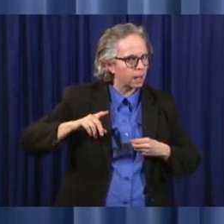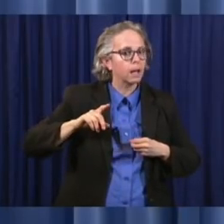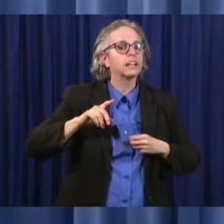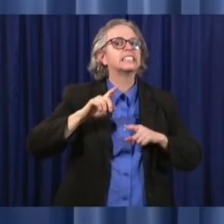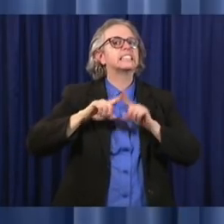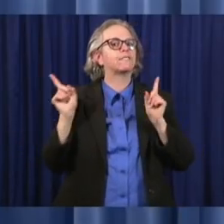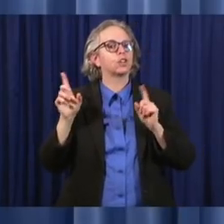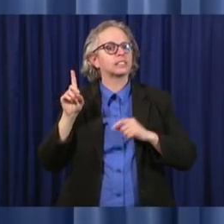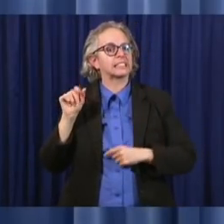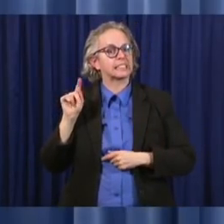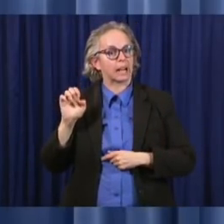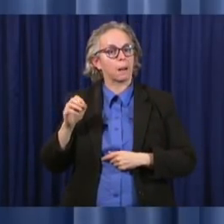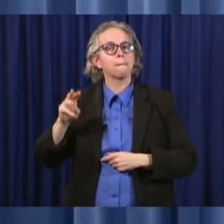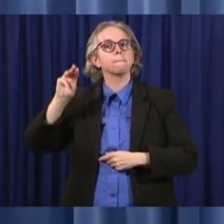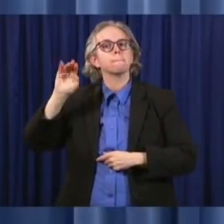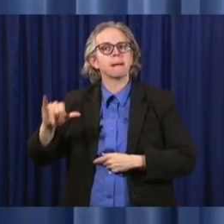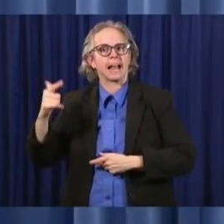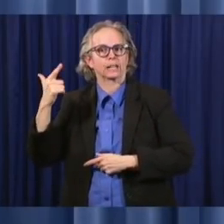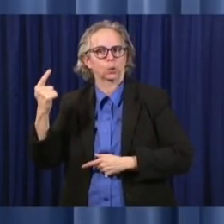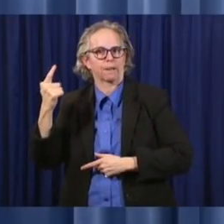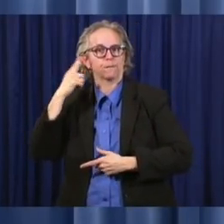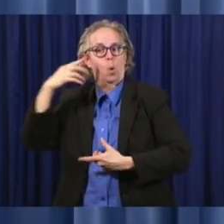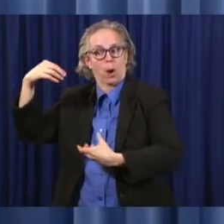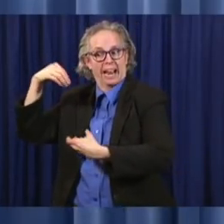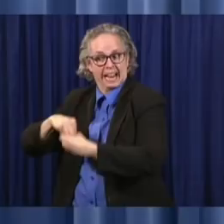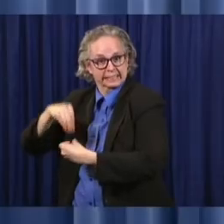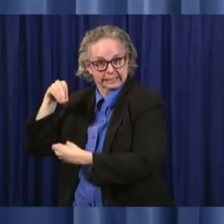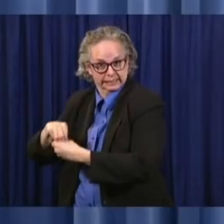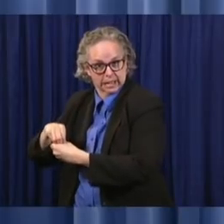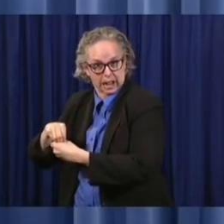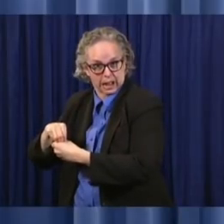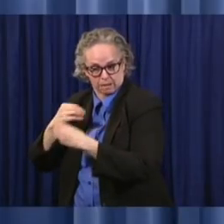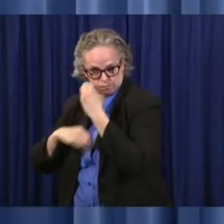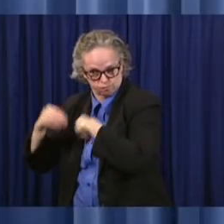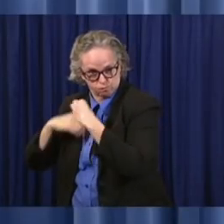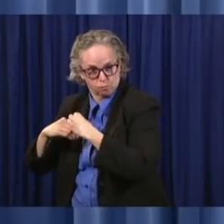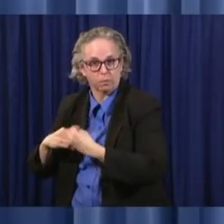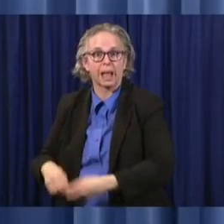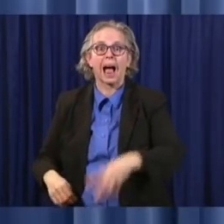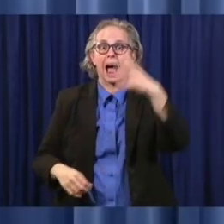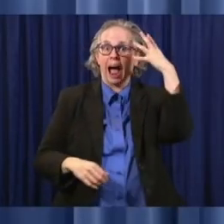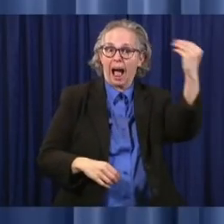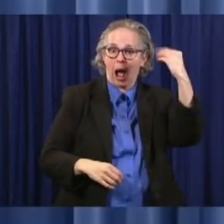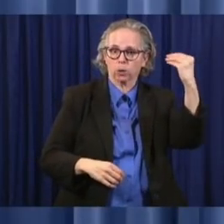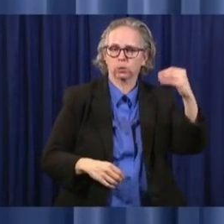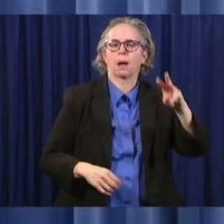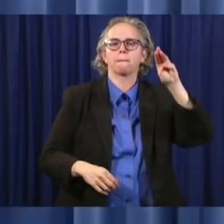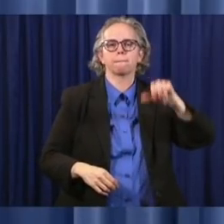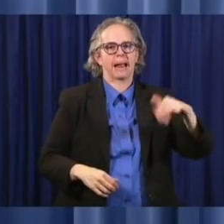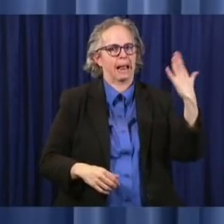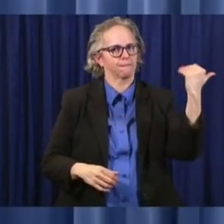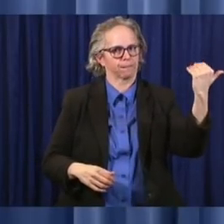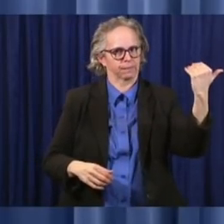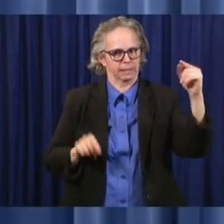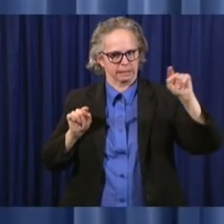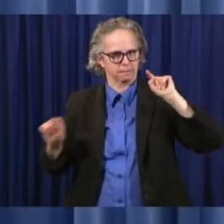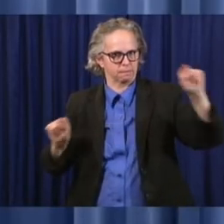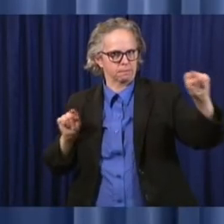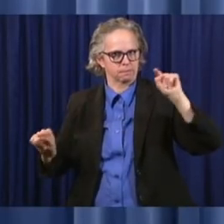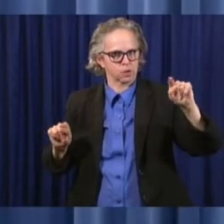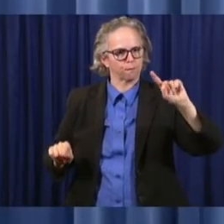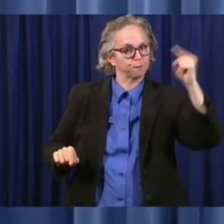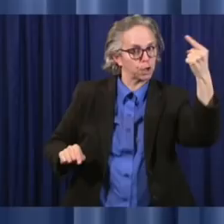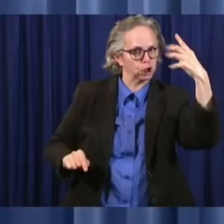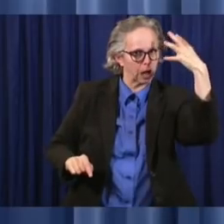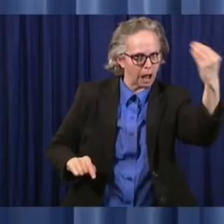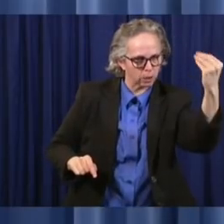So that's May 15th, outside dining, May 21, inside dining. We do anybody by